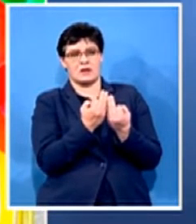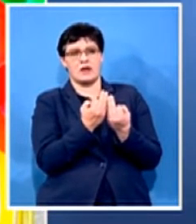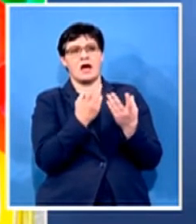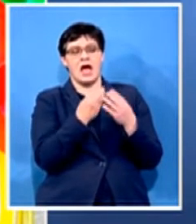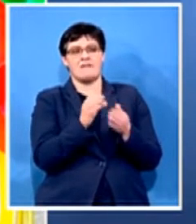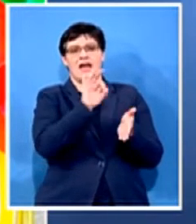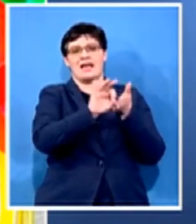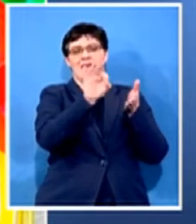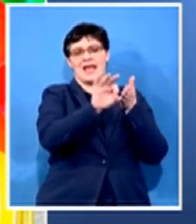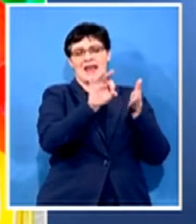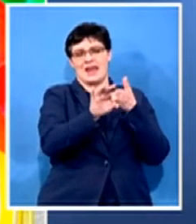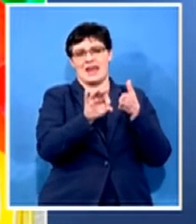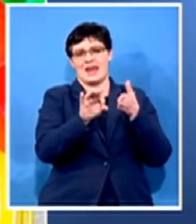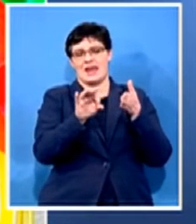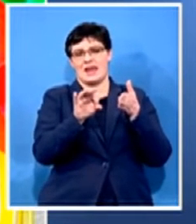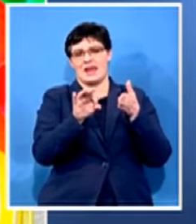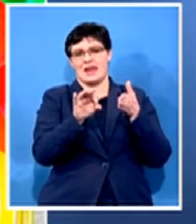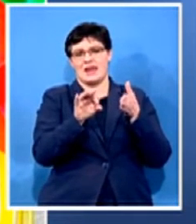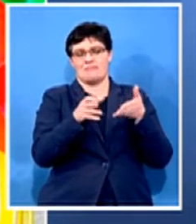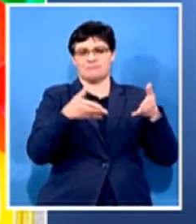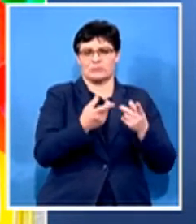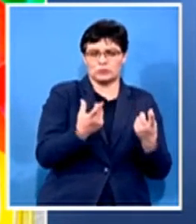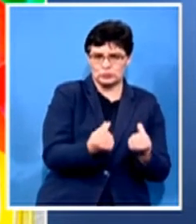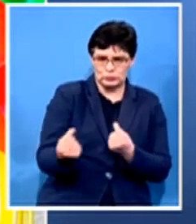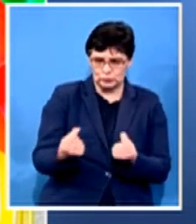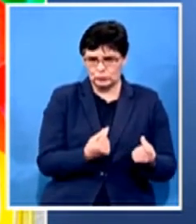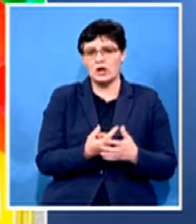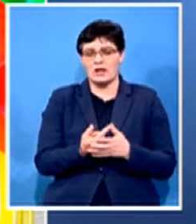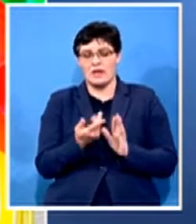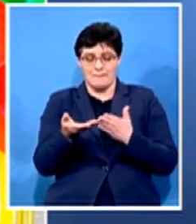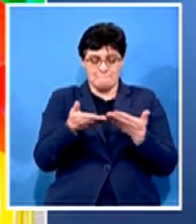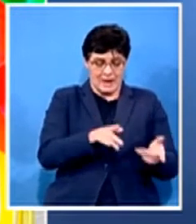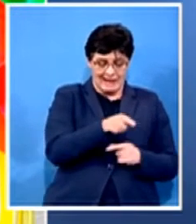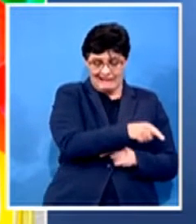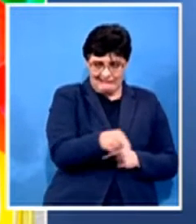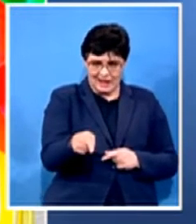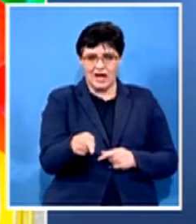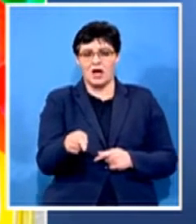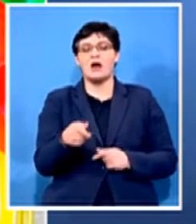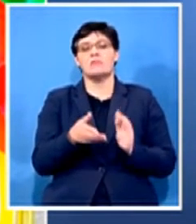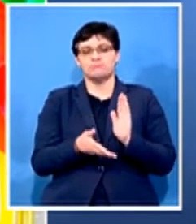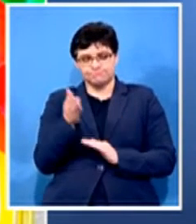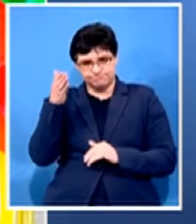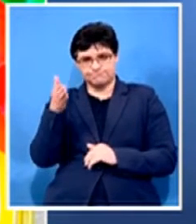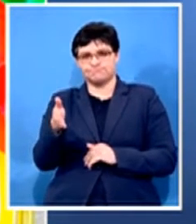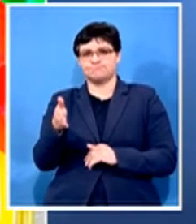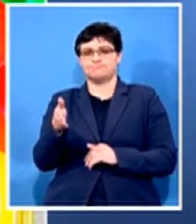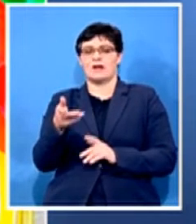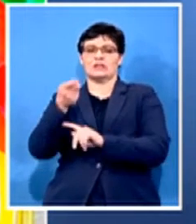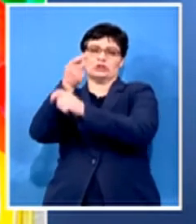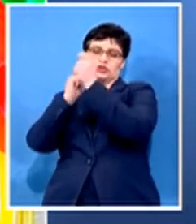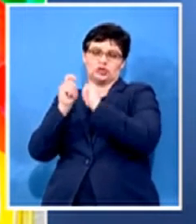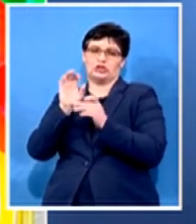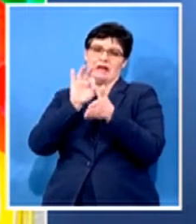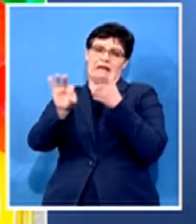that those who passed away in this horrific collision were attending that traditional religious festival